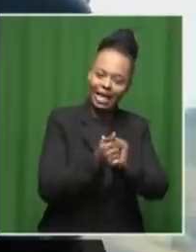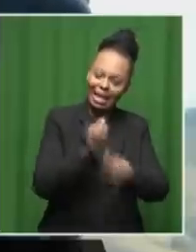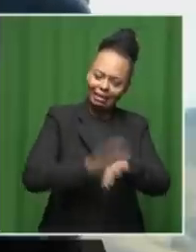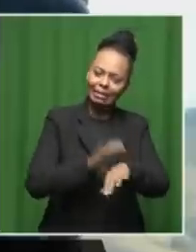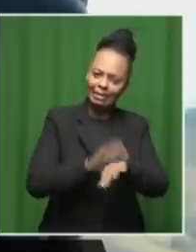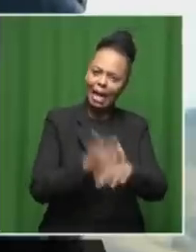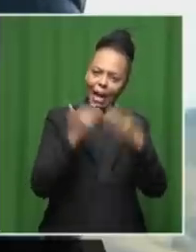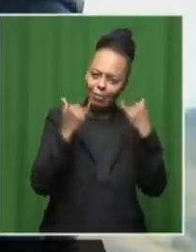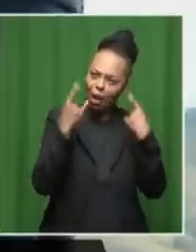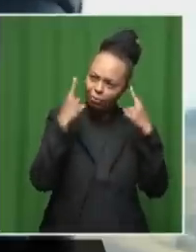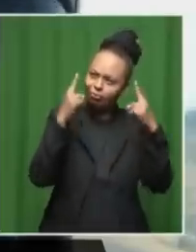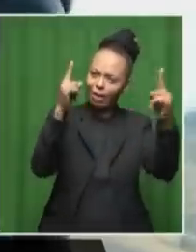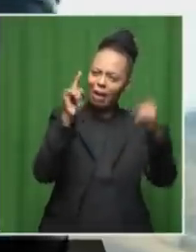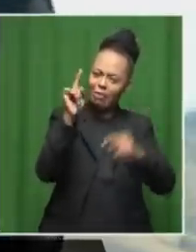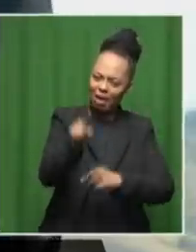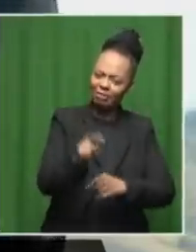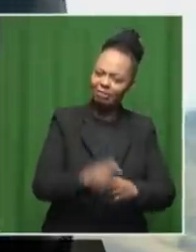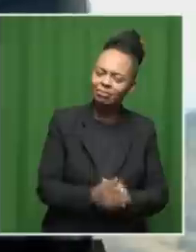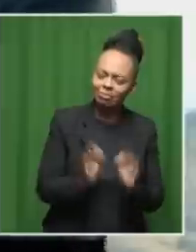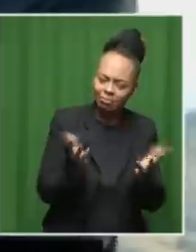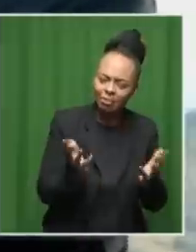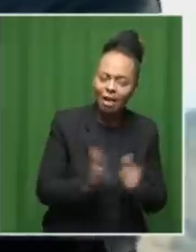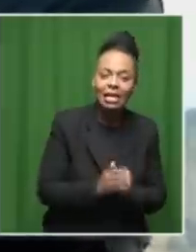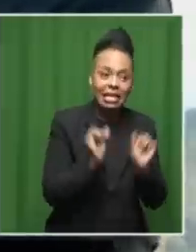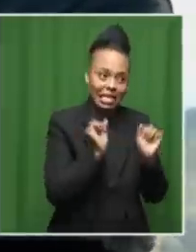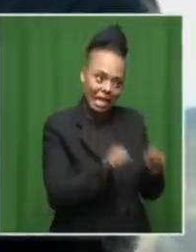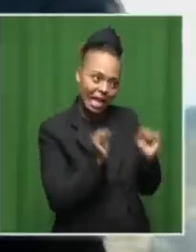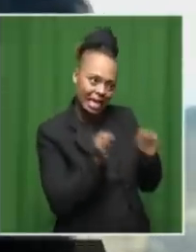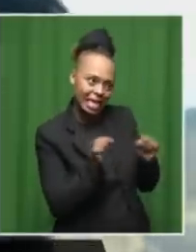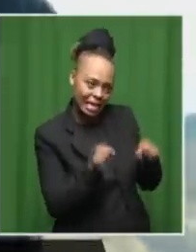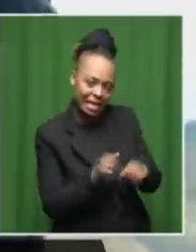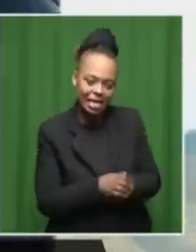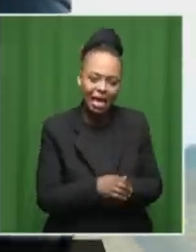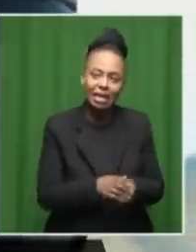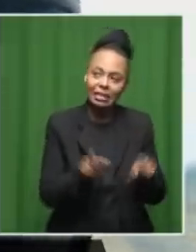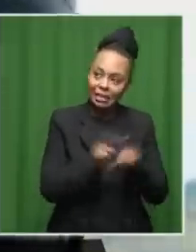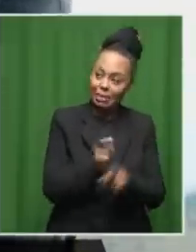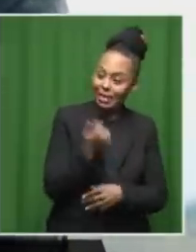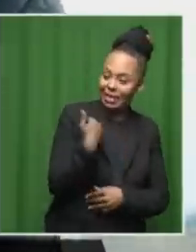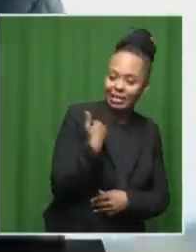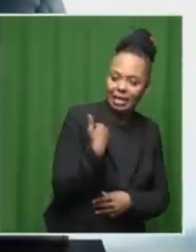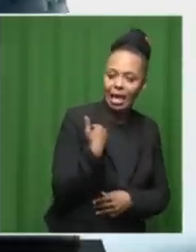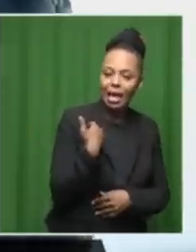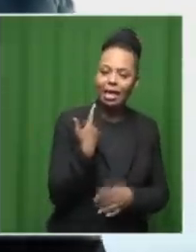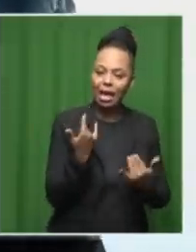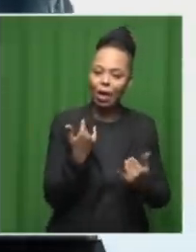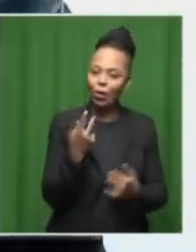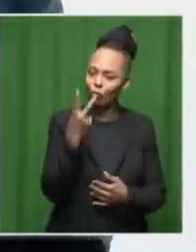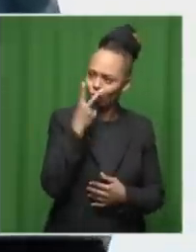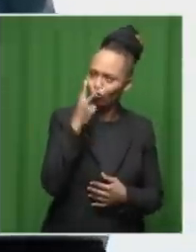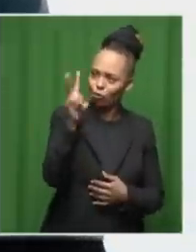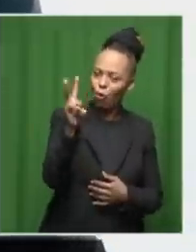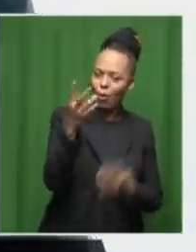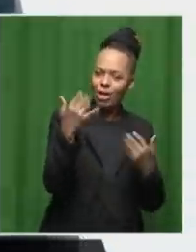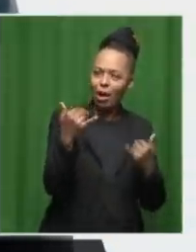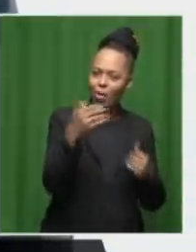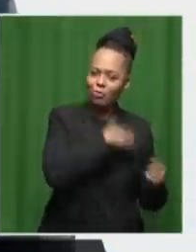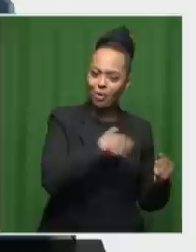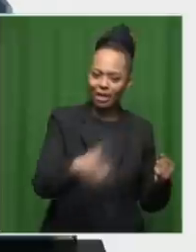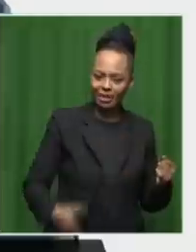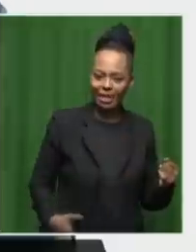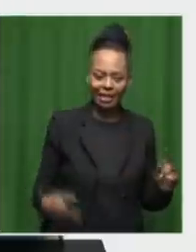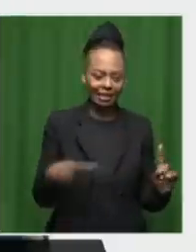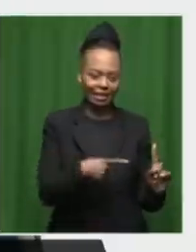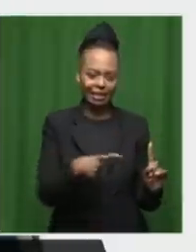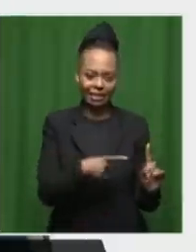kick on. Oh, most definitely. And I think the fantastic thing yesterday was to also see the president's, Cyril Ramaphosa,